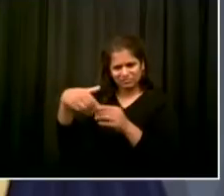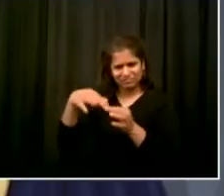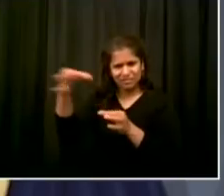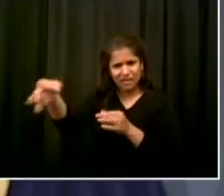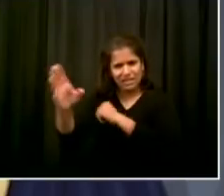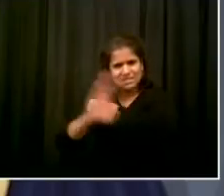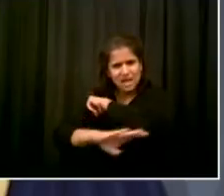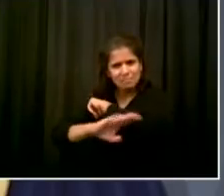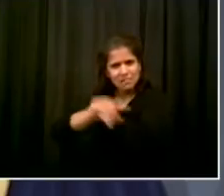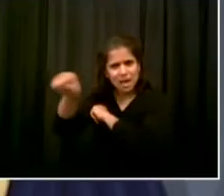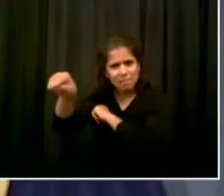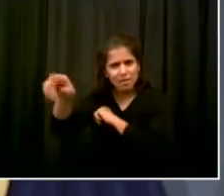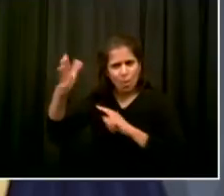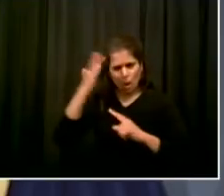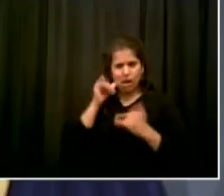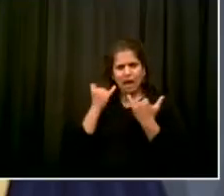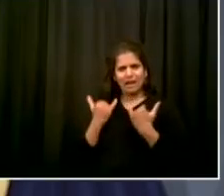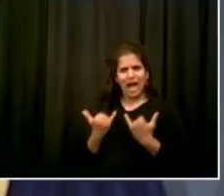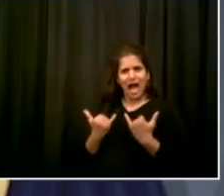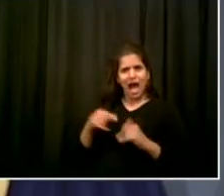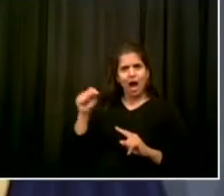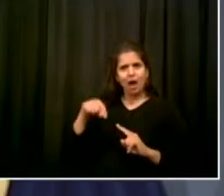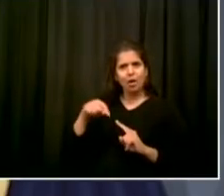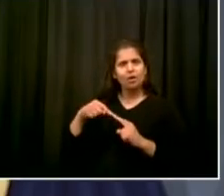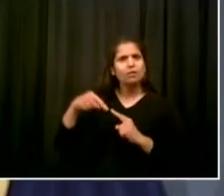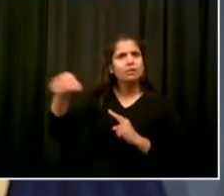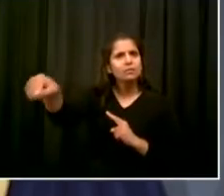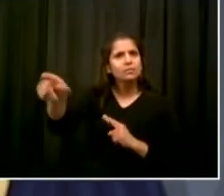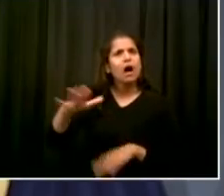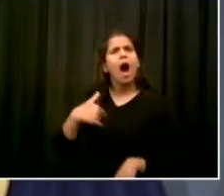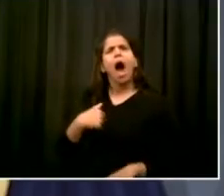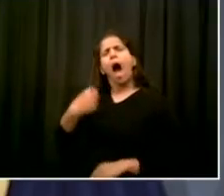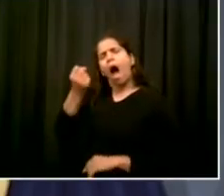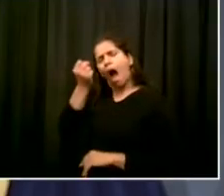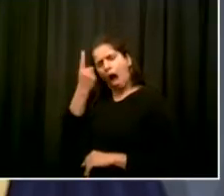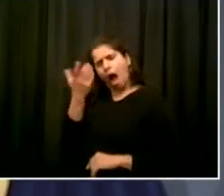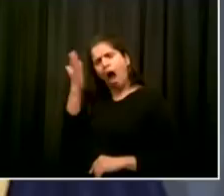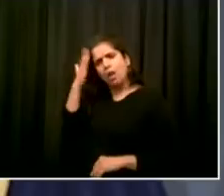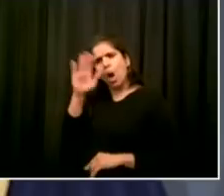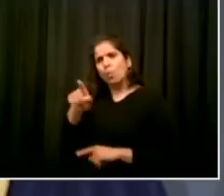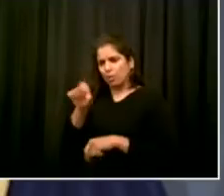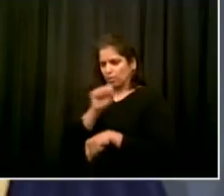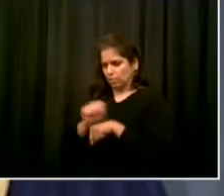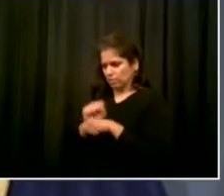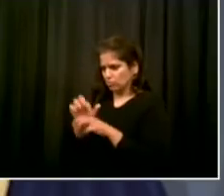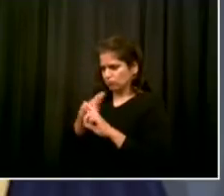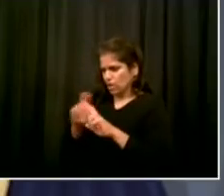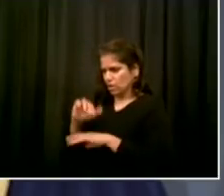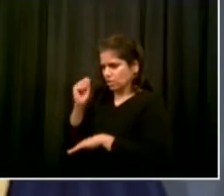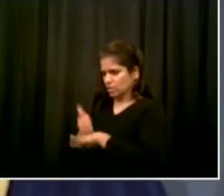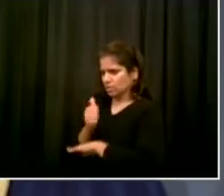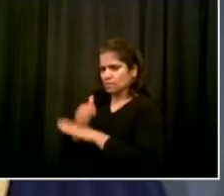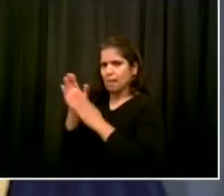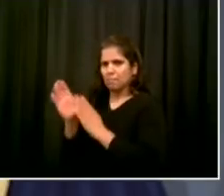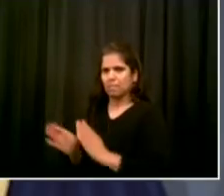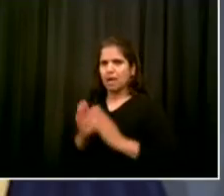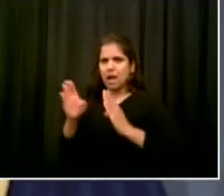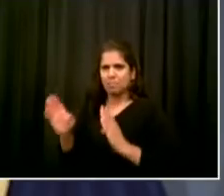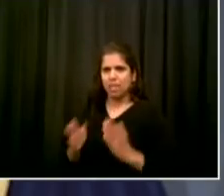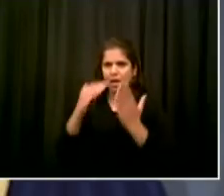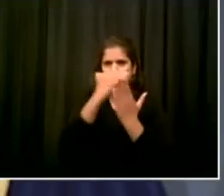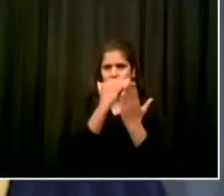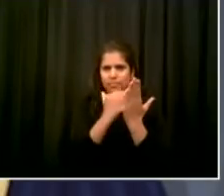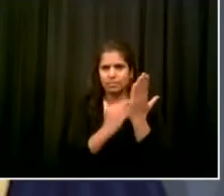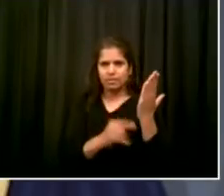of healthcare and the lack of hospital beds, why wasn't it rolled out sooner? Katie, again, you know, we got to put